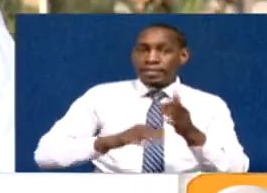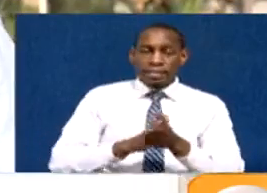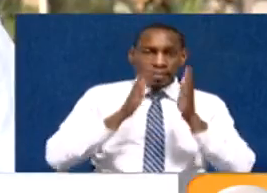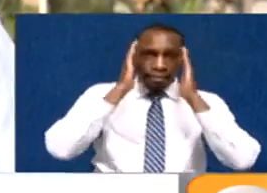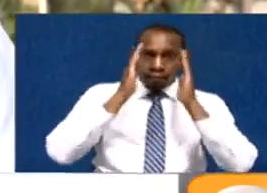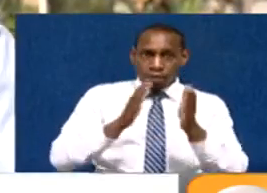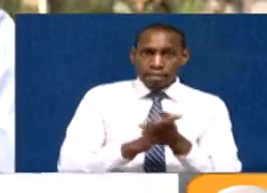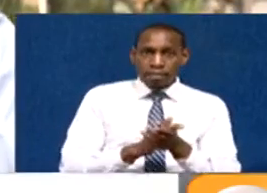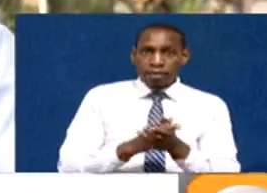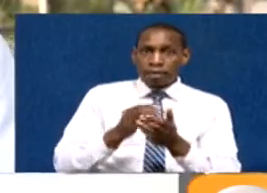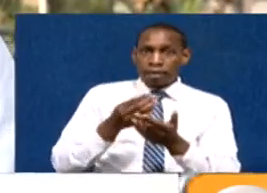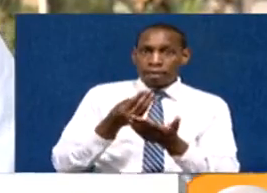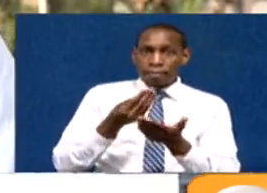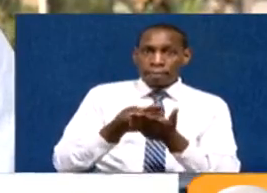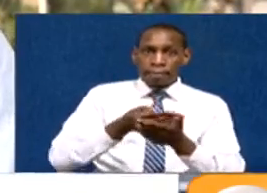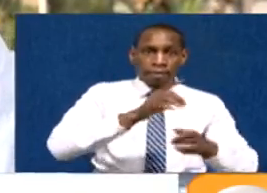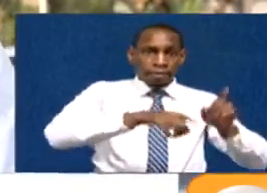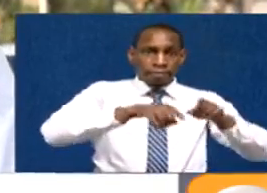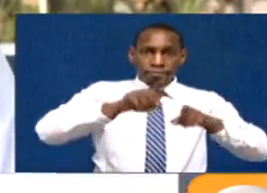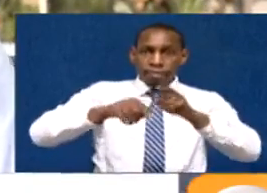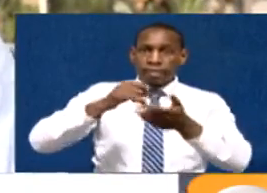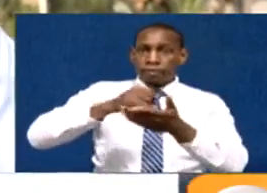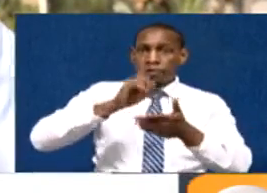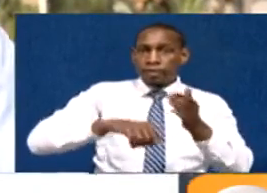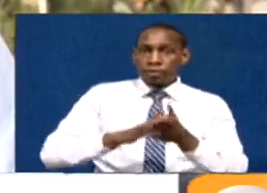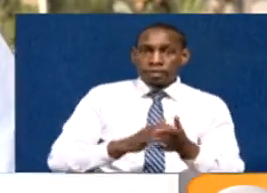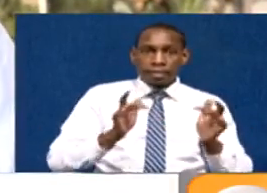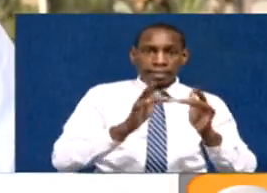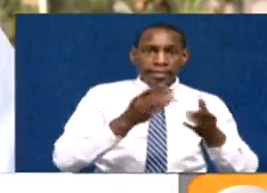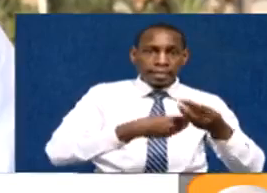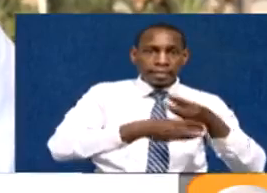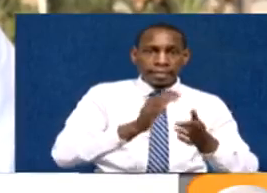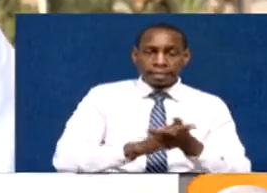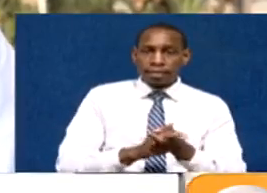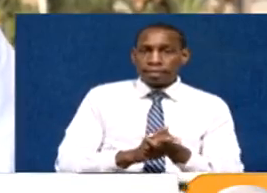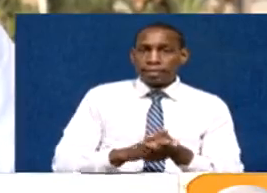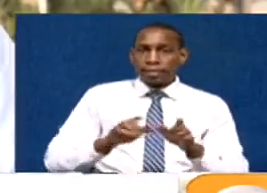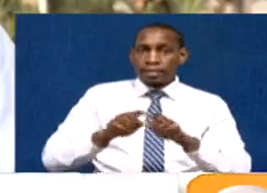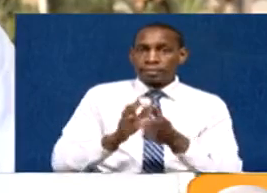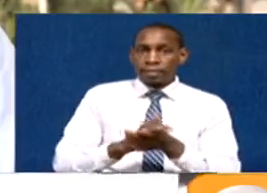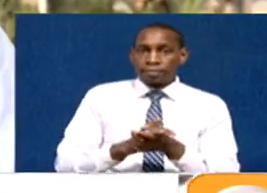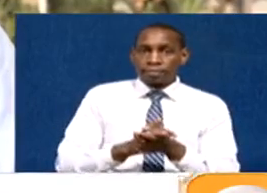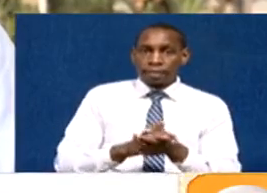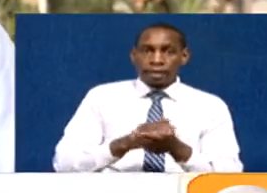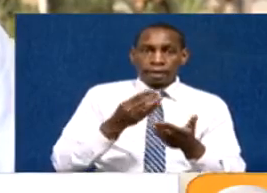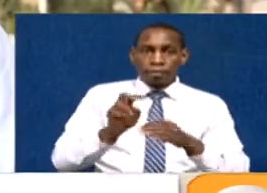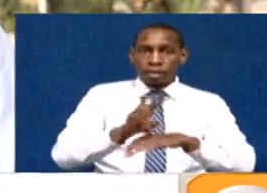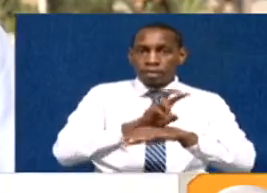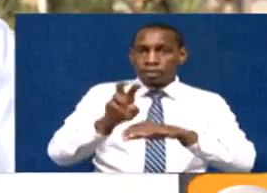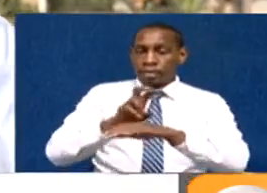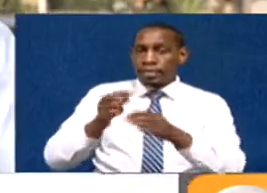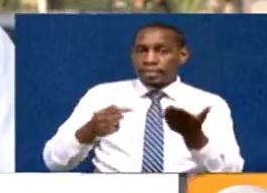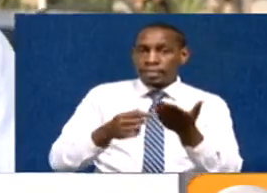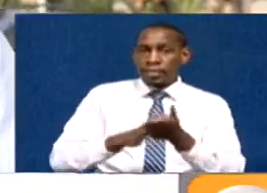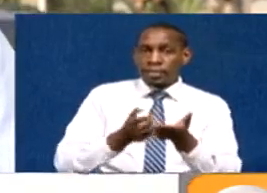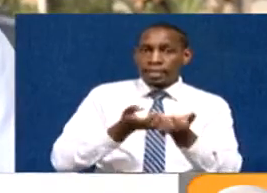will focus on revenue diversification, which includes internet sales, over and above its tight monitoring on